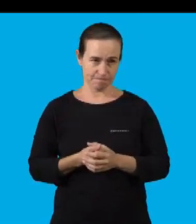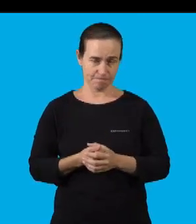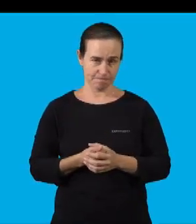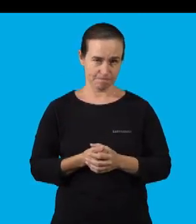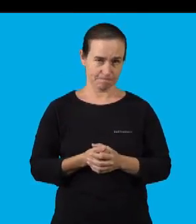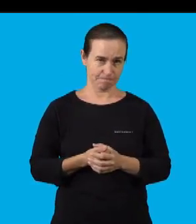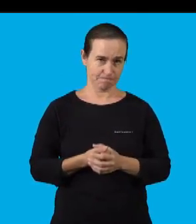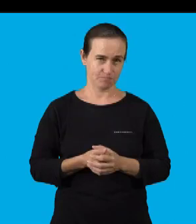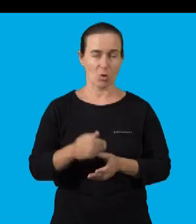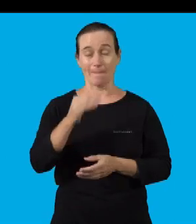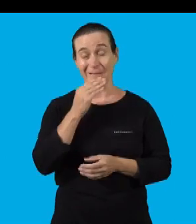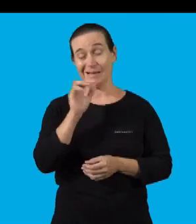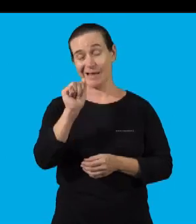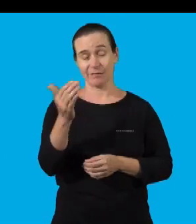to